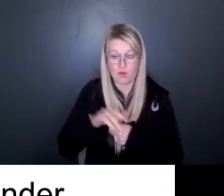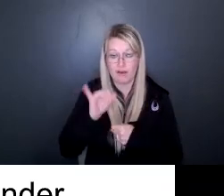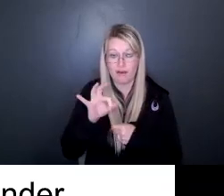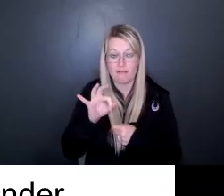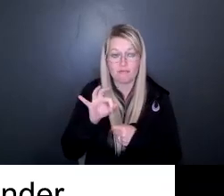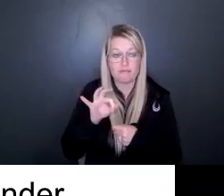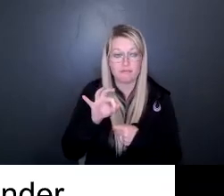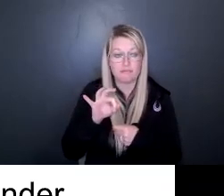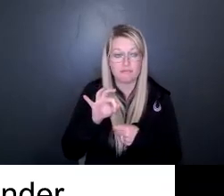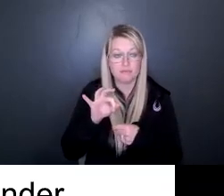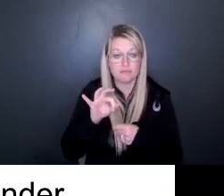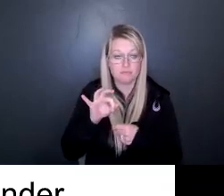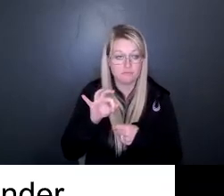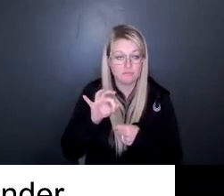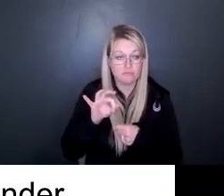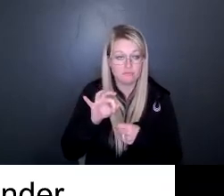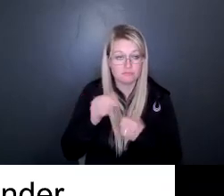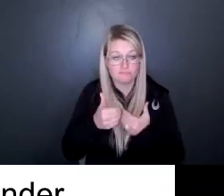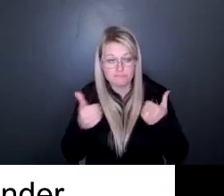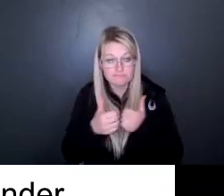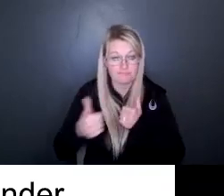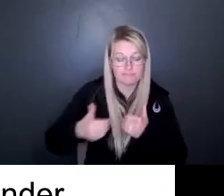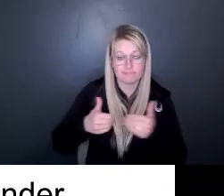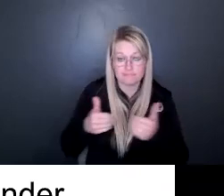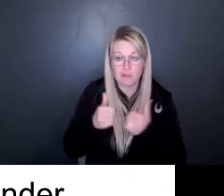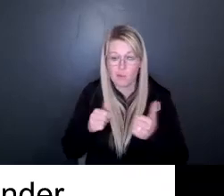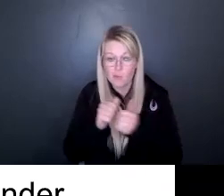convergence and divergence between the content of the